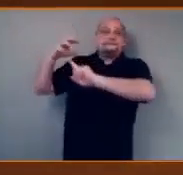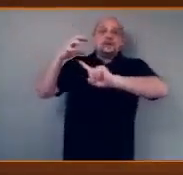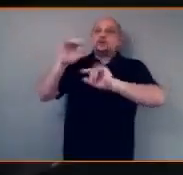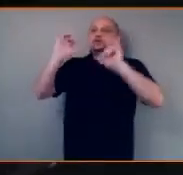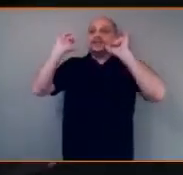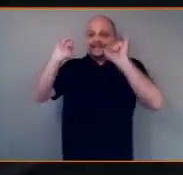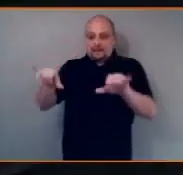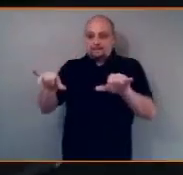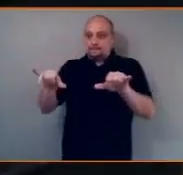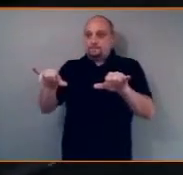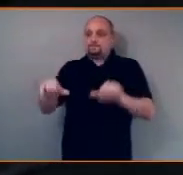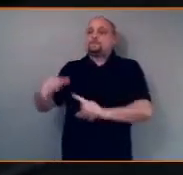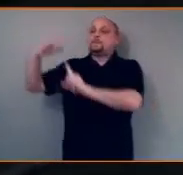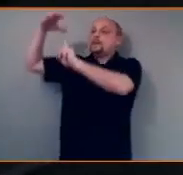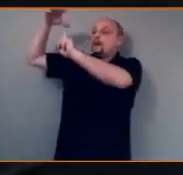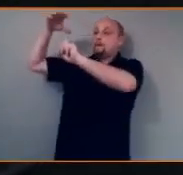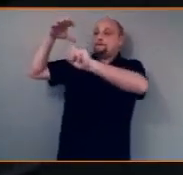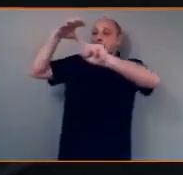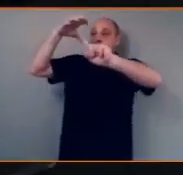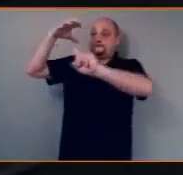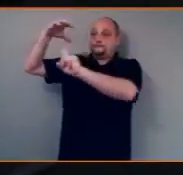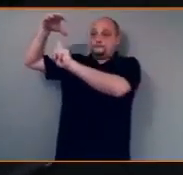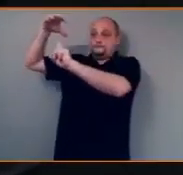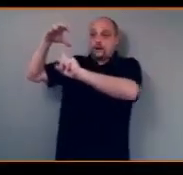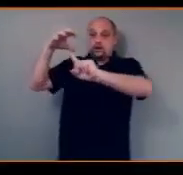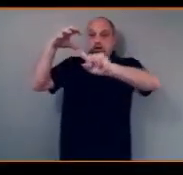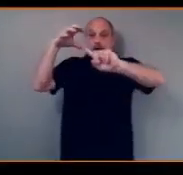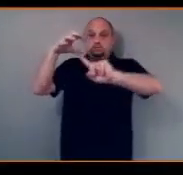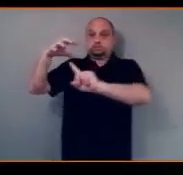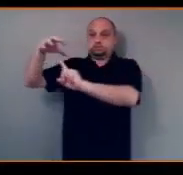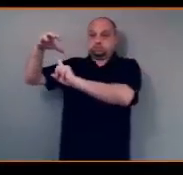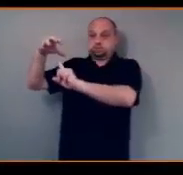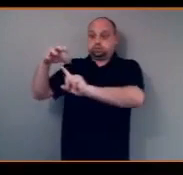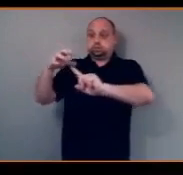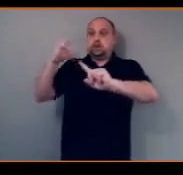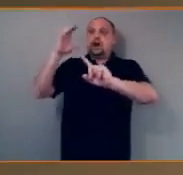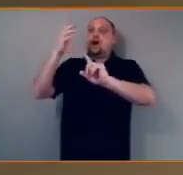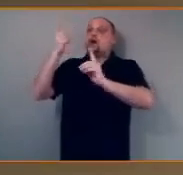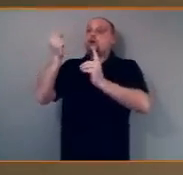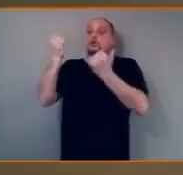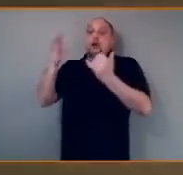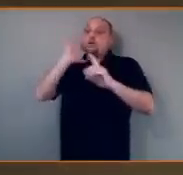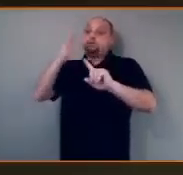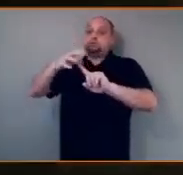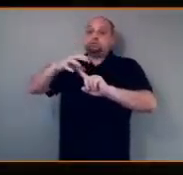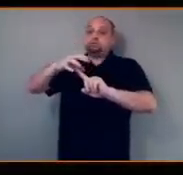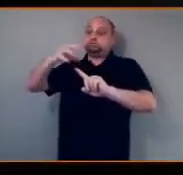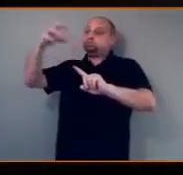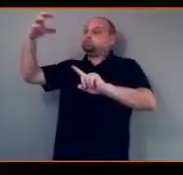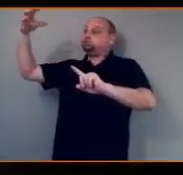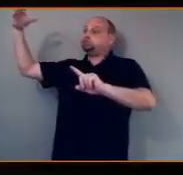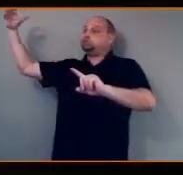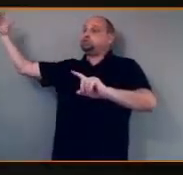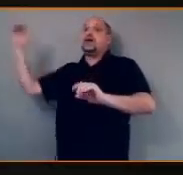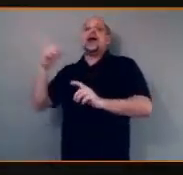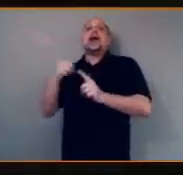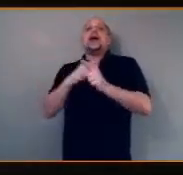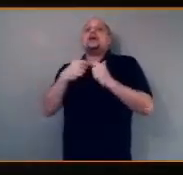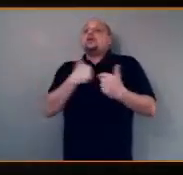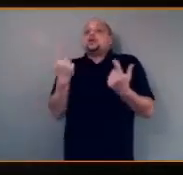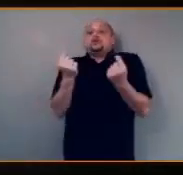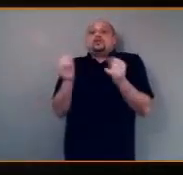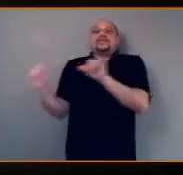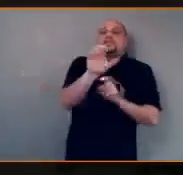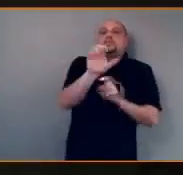is controlling the aeroshell or the back shell, and it's floating away. And we're going to try to do what we did on Curiosity, where we